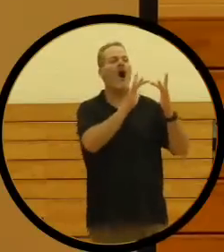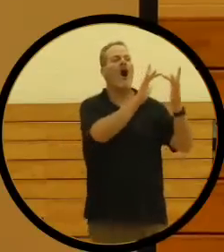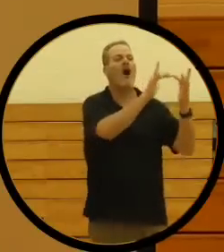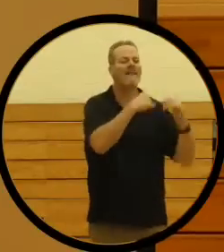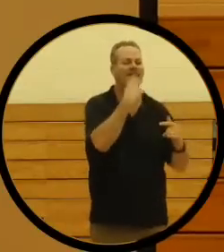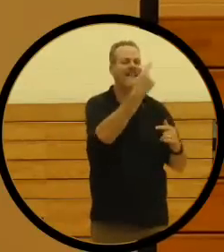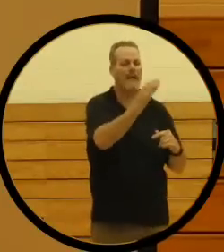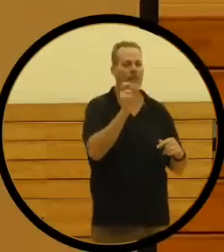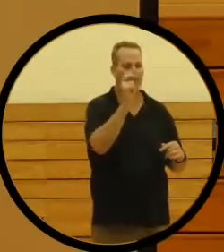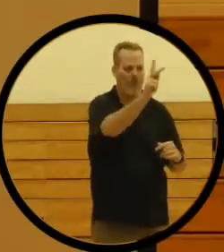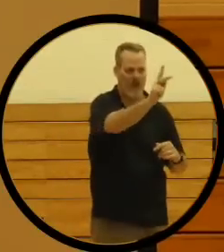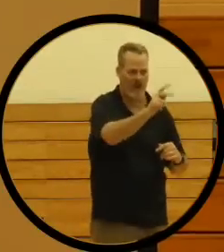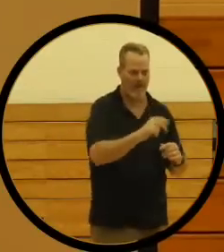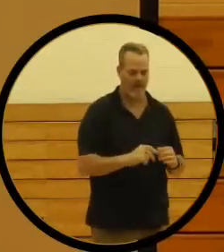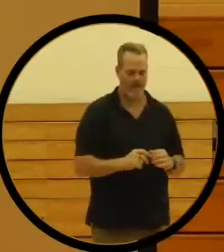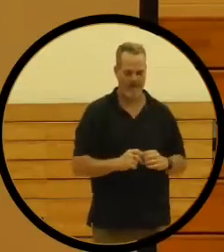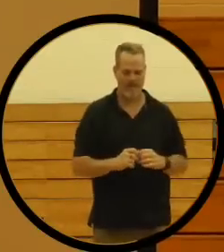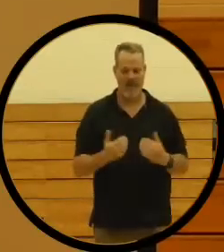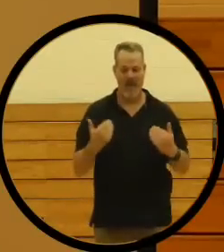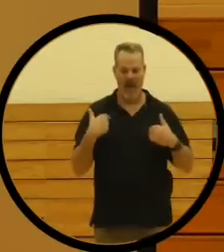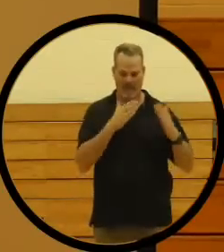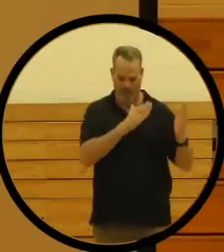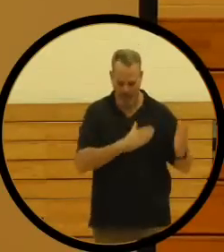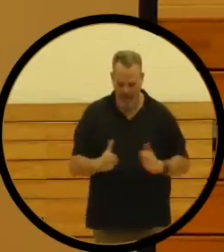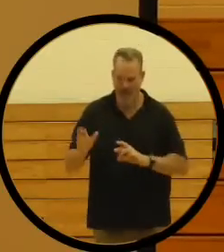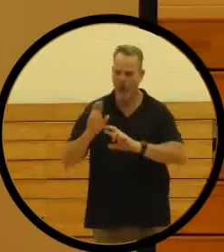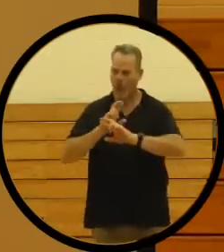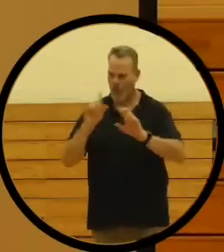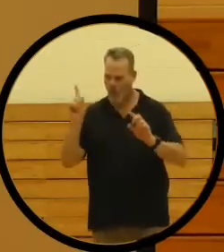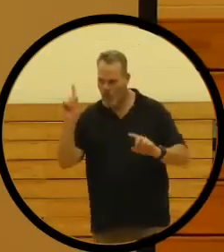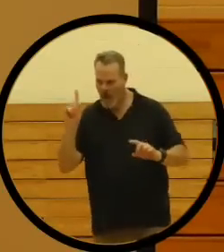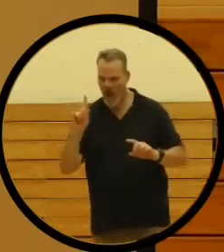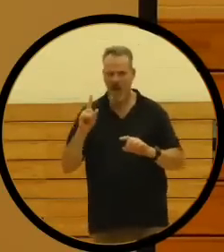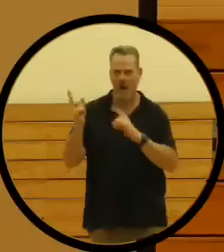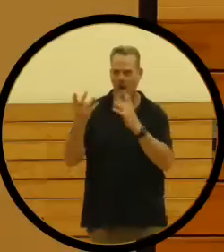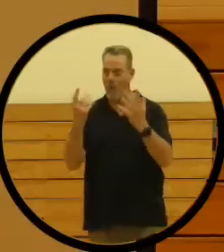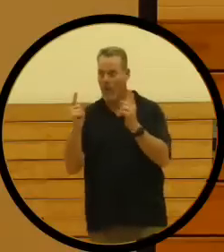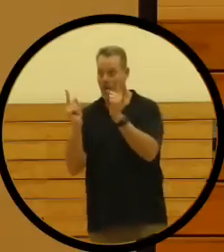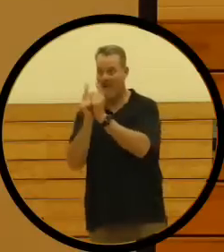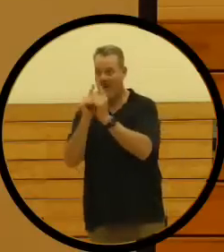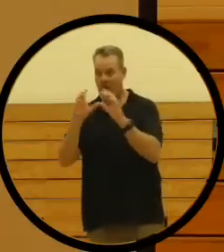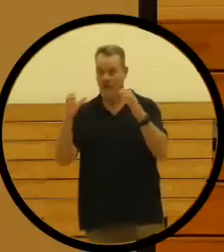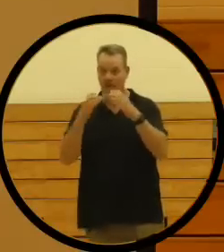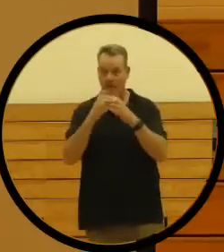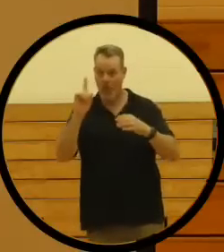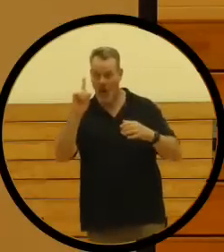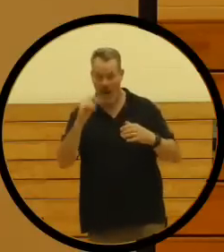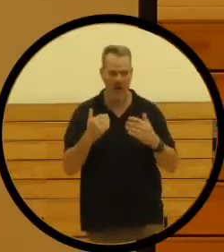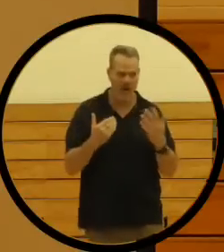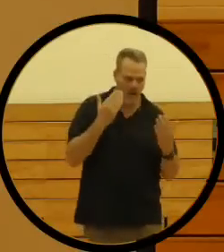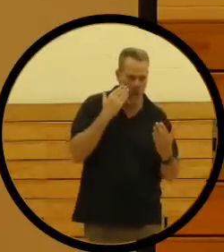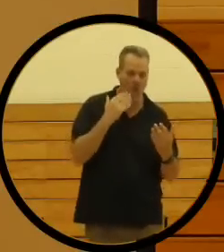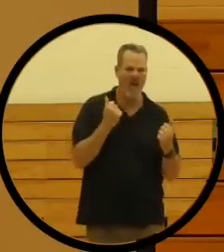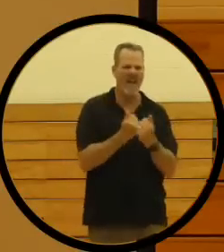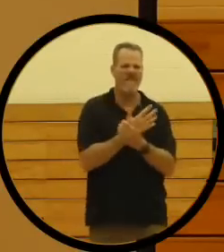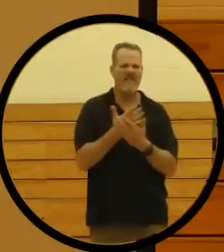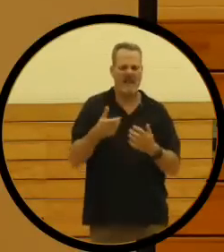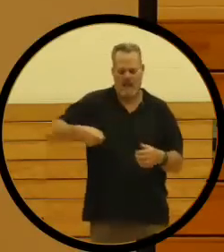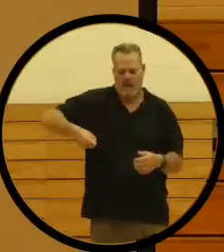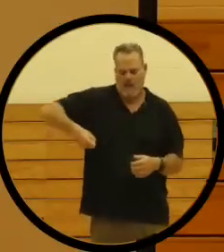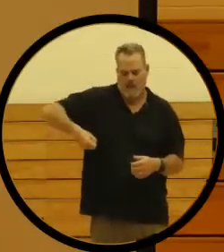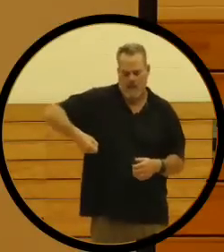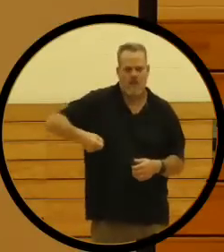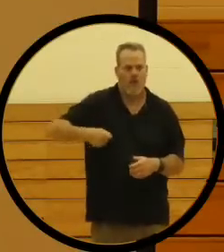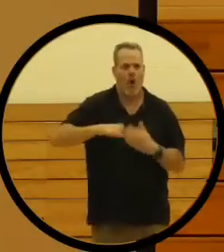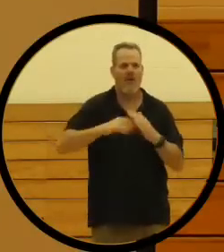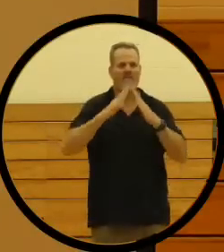they're okay. Have a plan of where you might meet up, right? Have all your materials that you need of